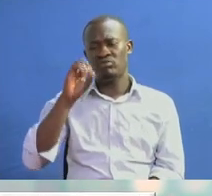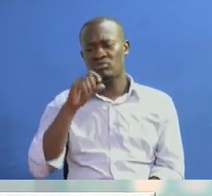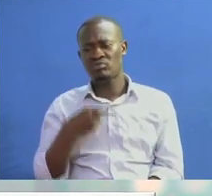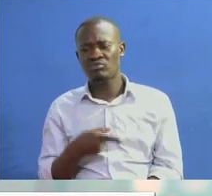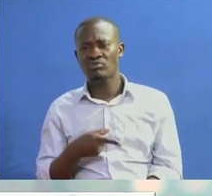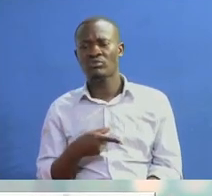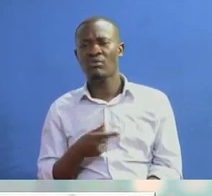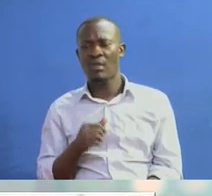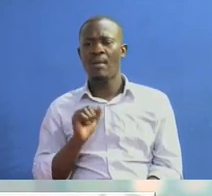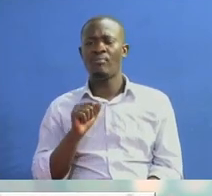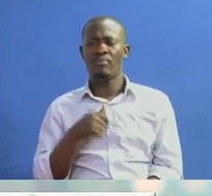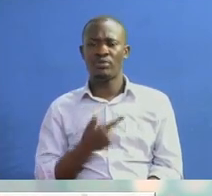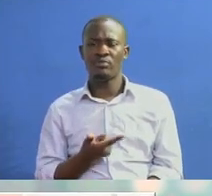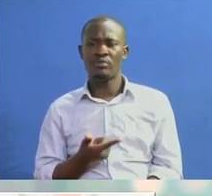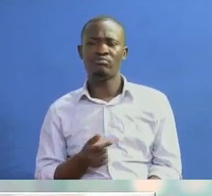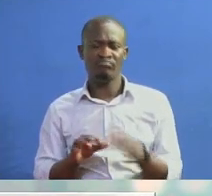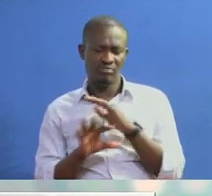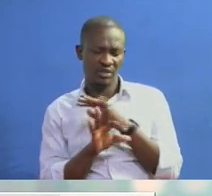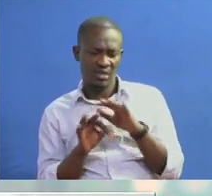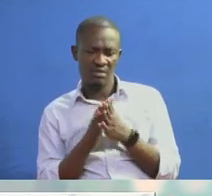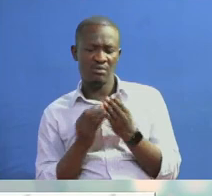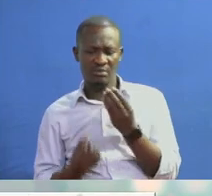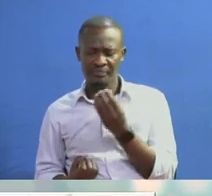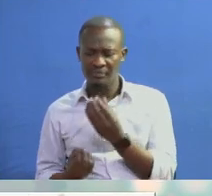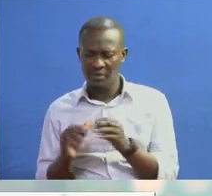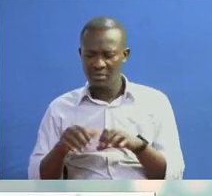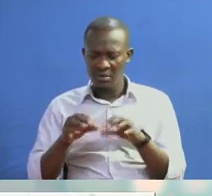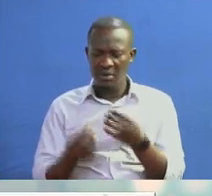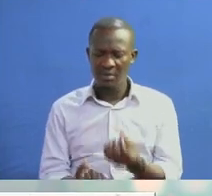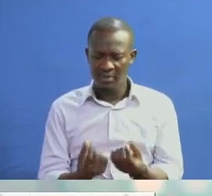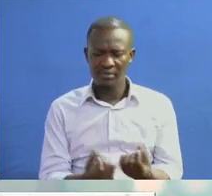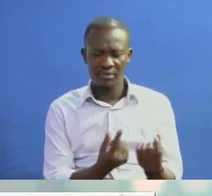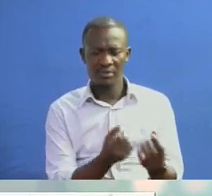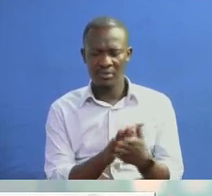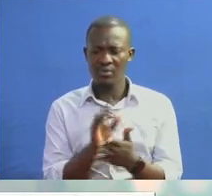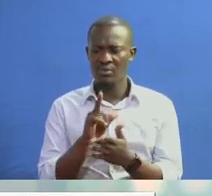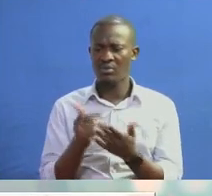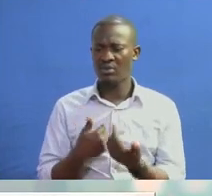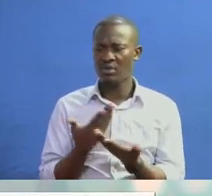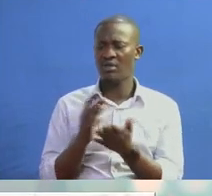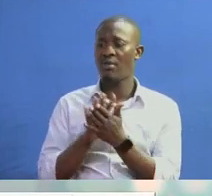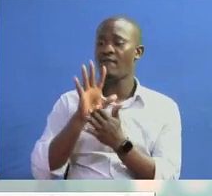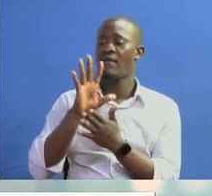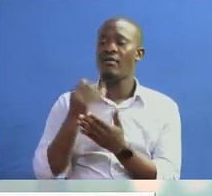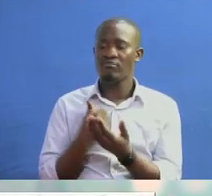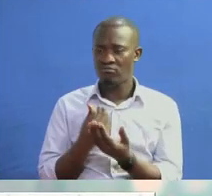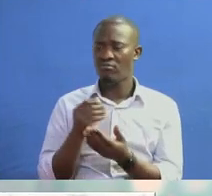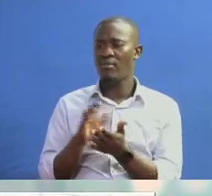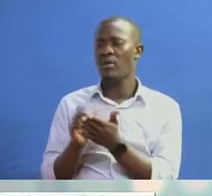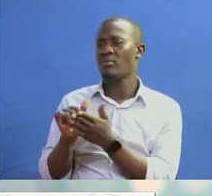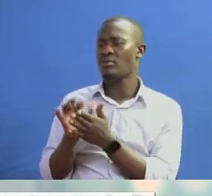know, I can actually still plant 1 acre of land that used to give me 5 sacks of maize, and I